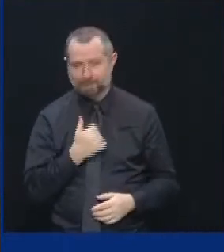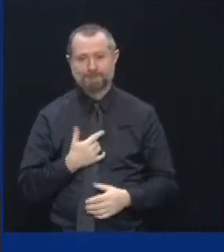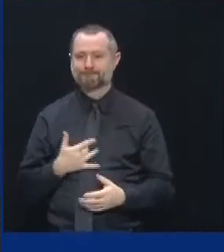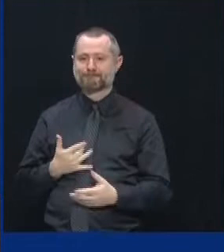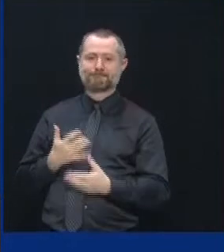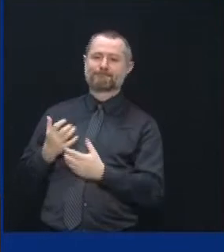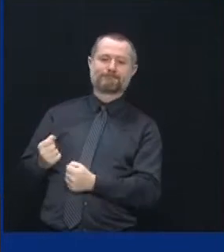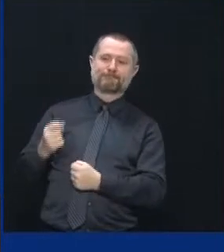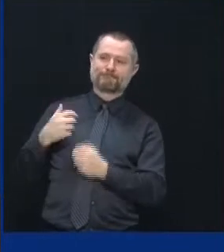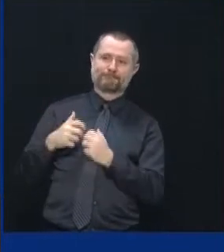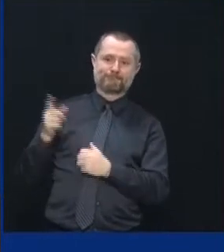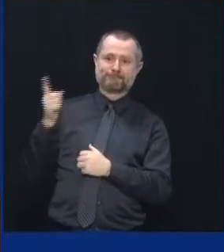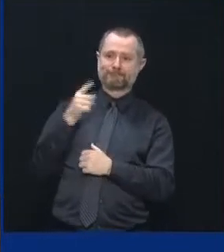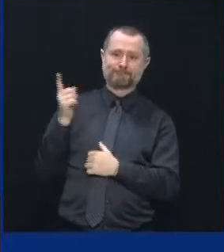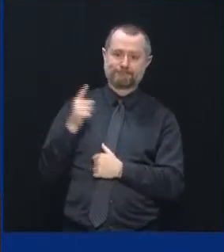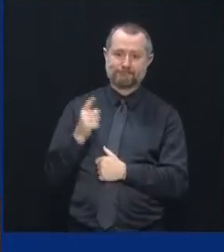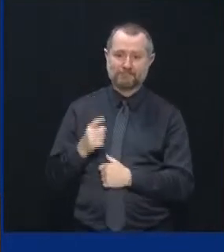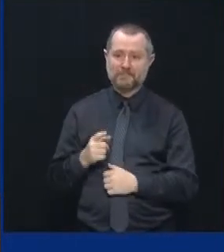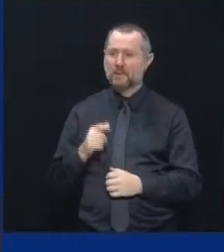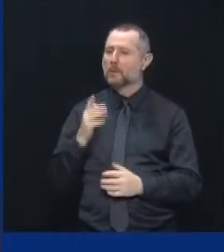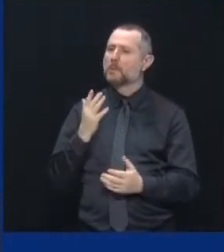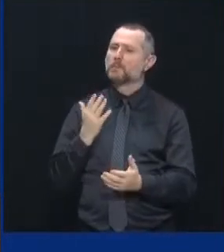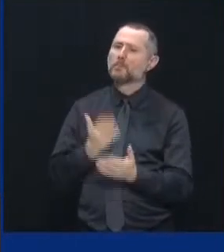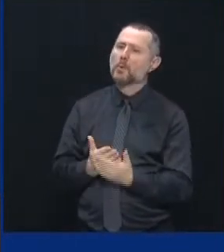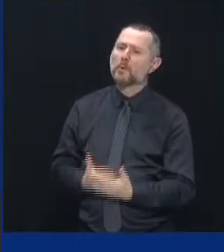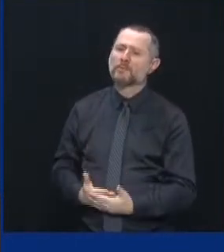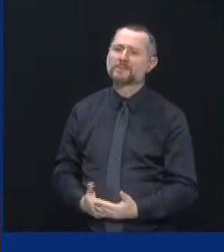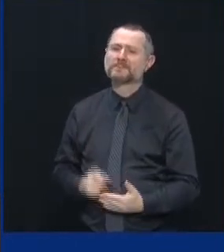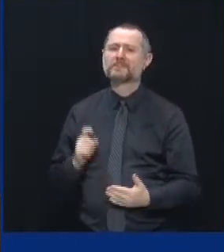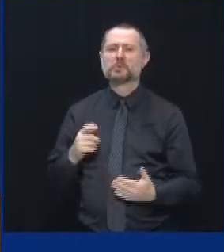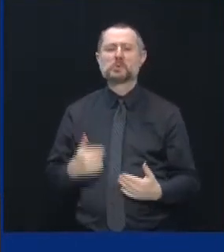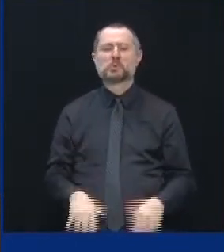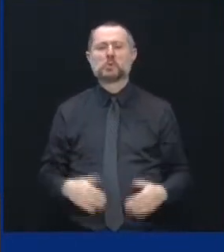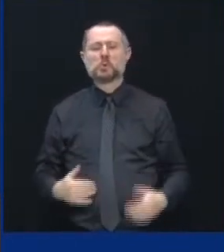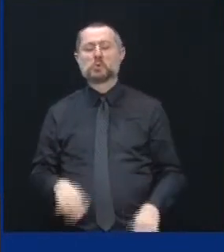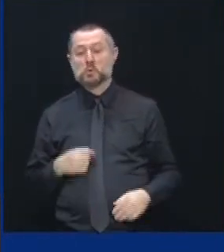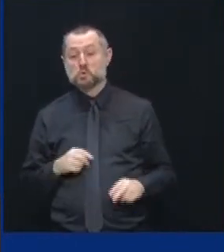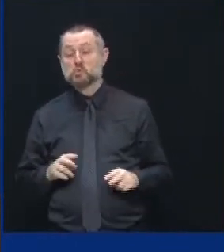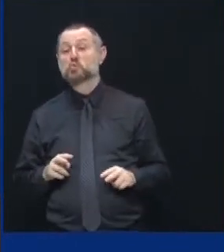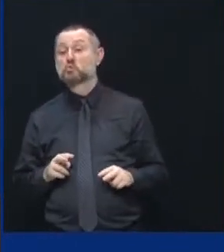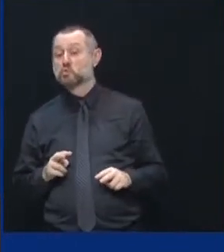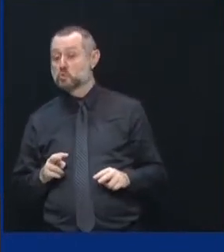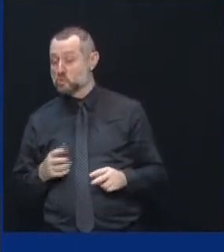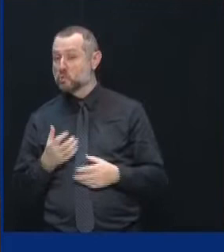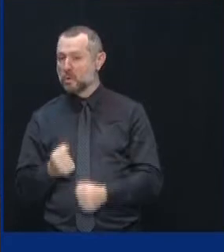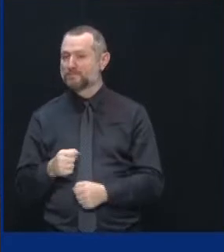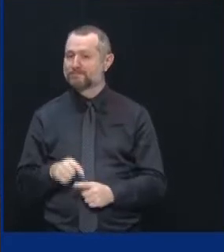is well-rooted. It's not just about this. It's about